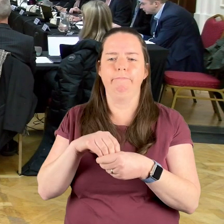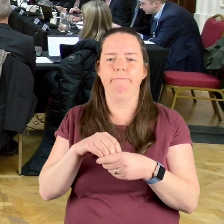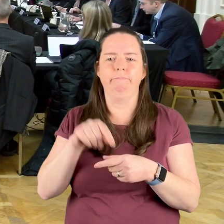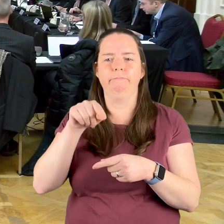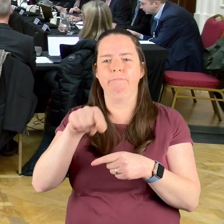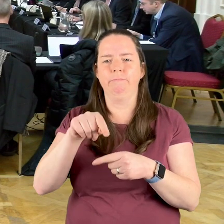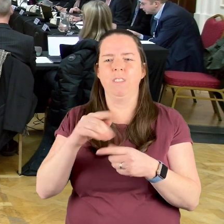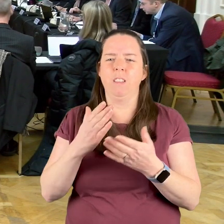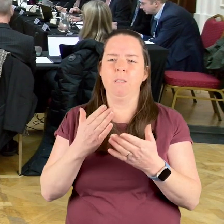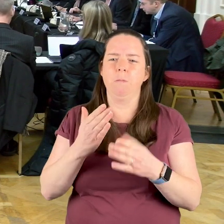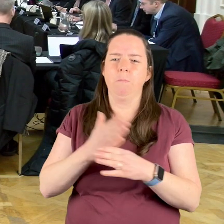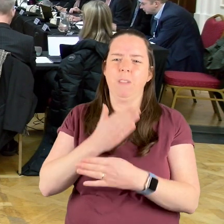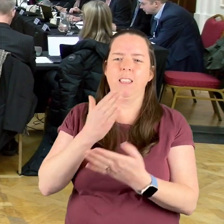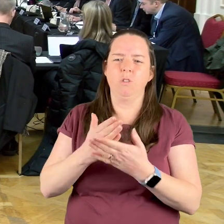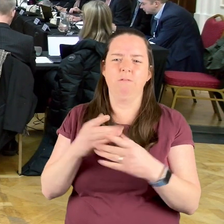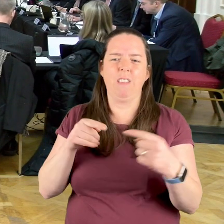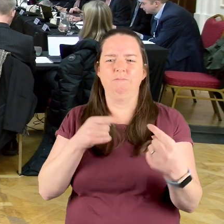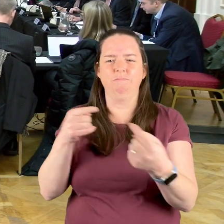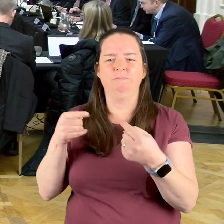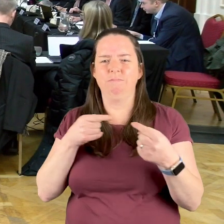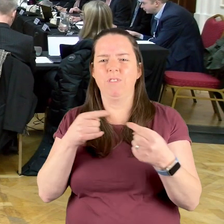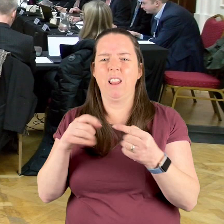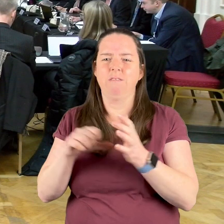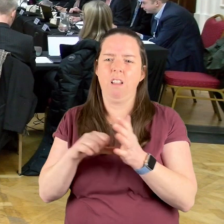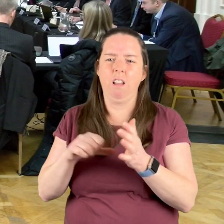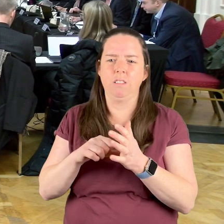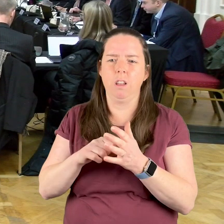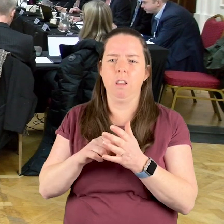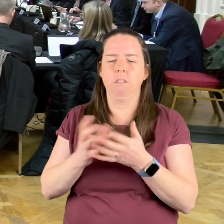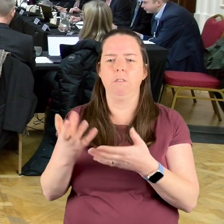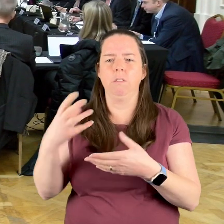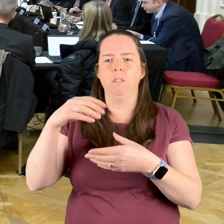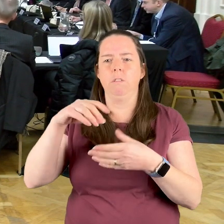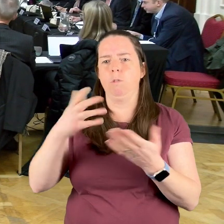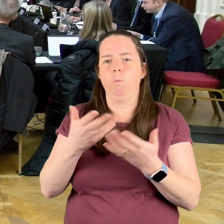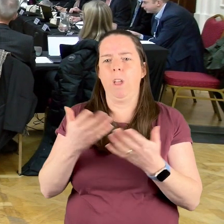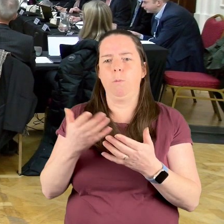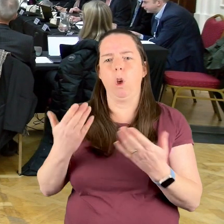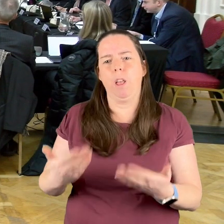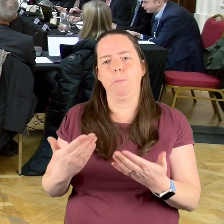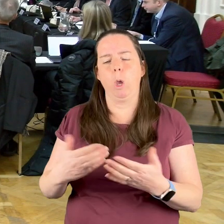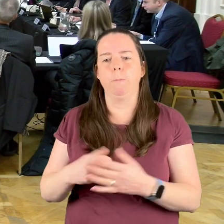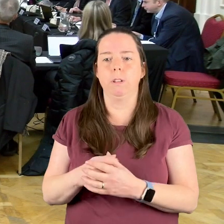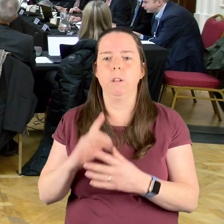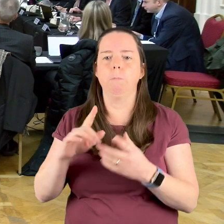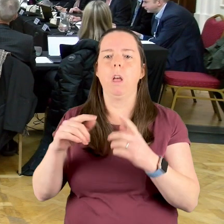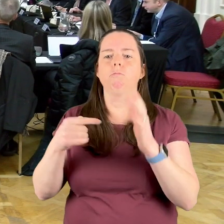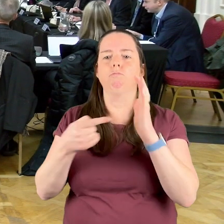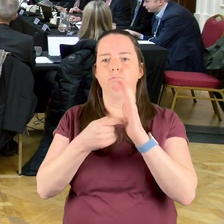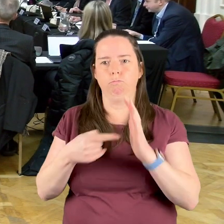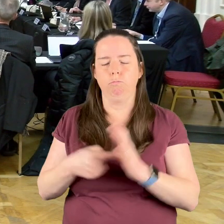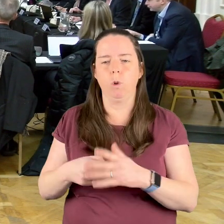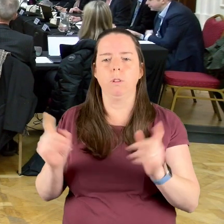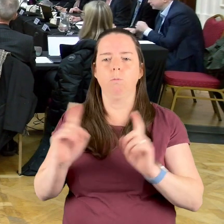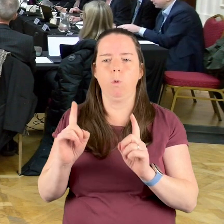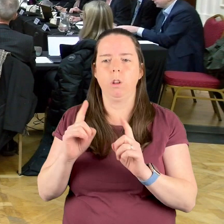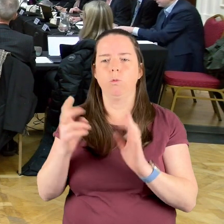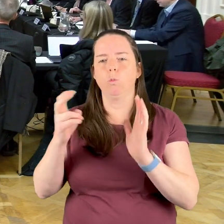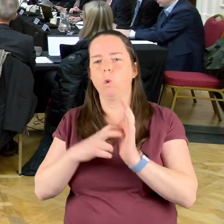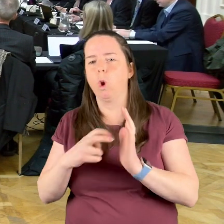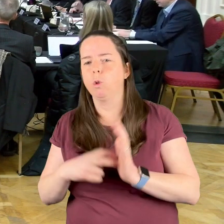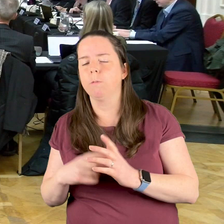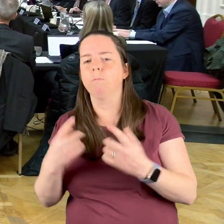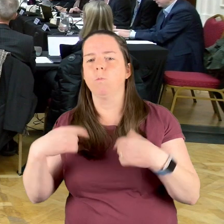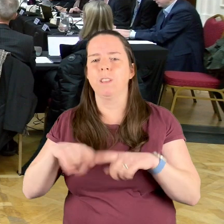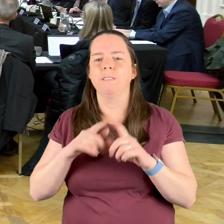it is making that challenge harder from where we are at this moment in time. But the key things to note are that we're still waiting for a lot of the